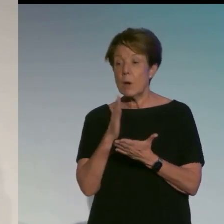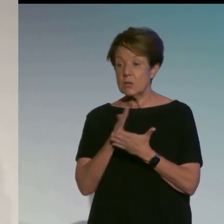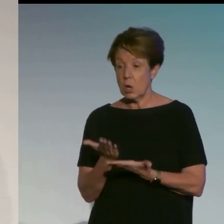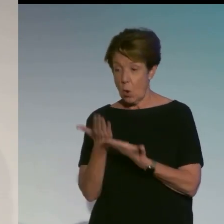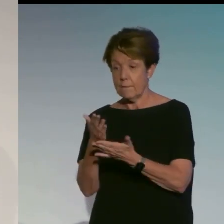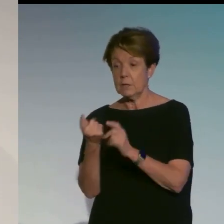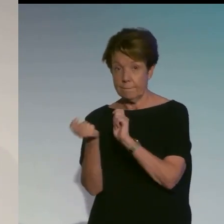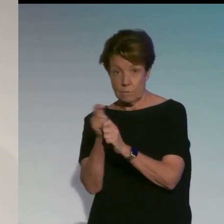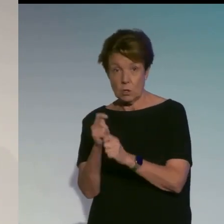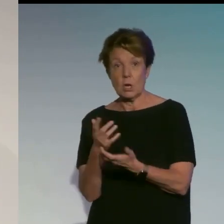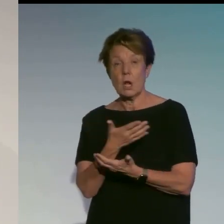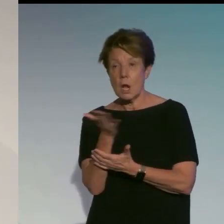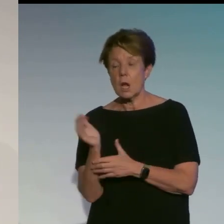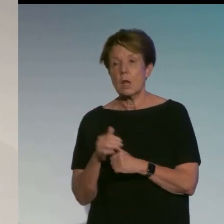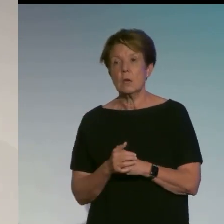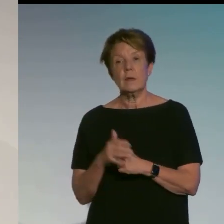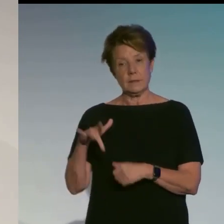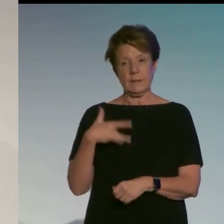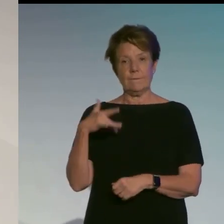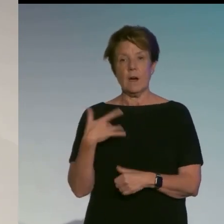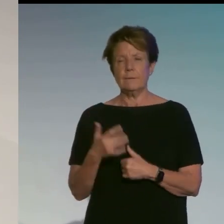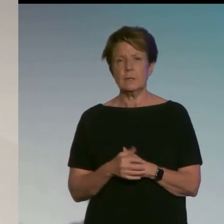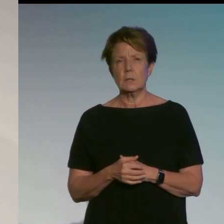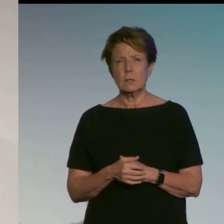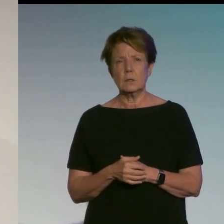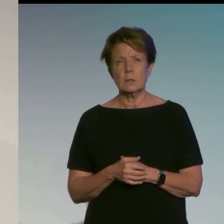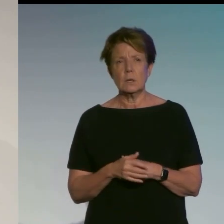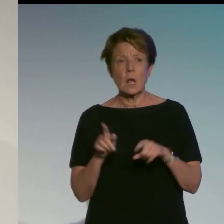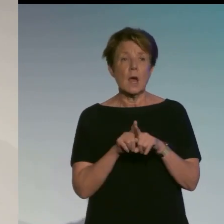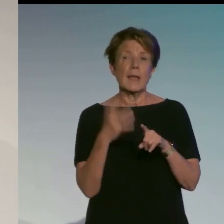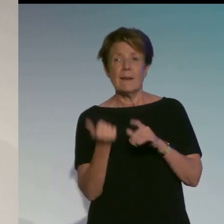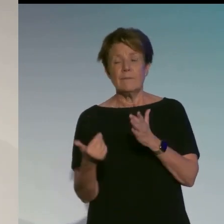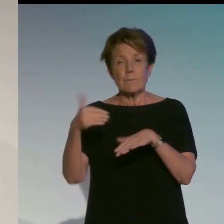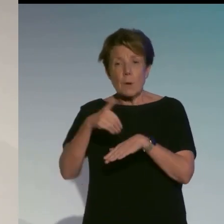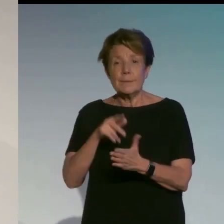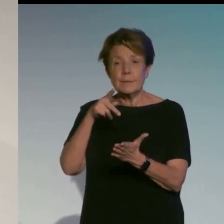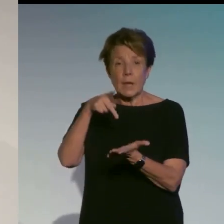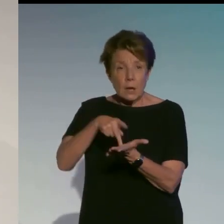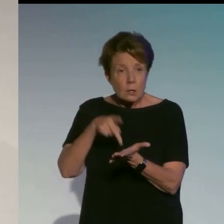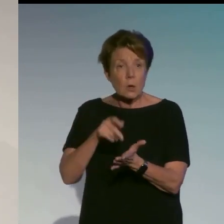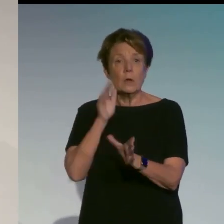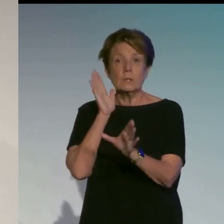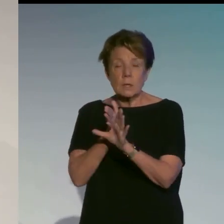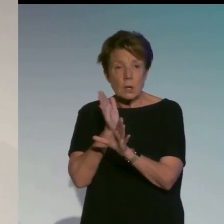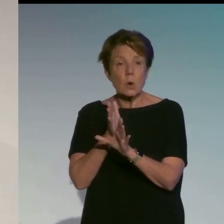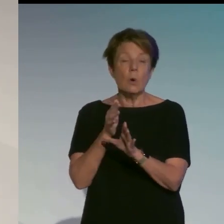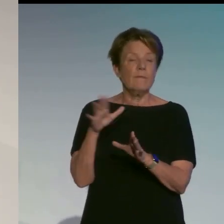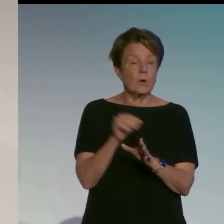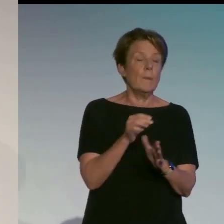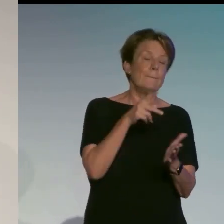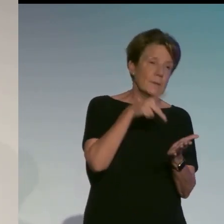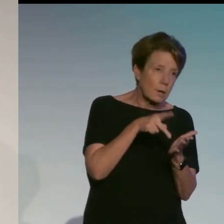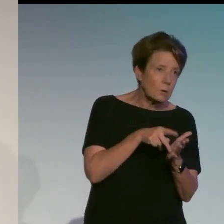to those survivors are authority figures like psychiatrists or psychologists, religious leaders or